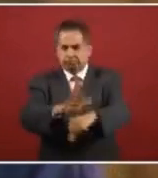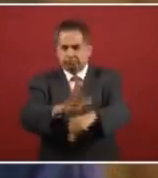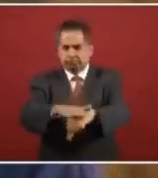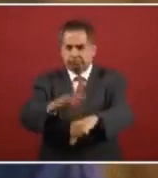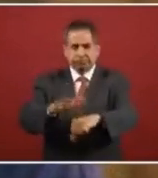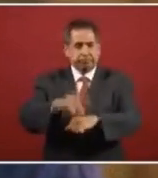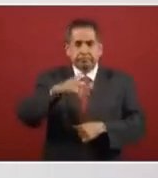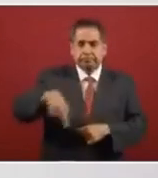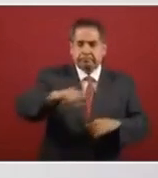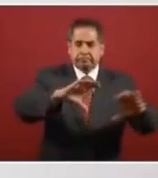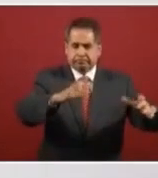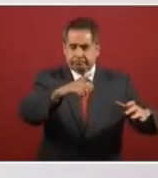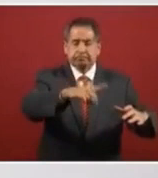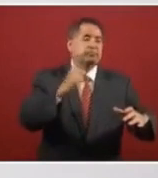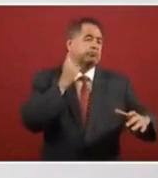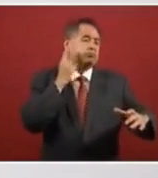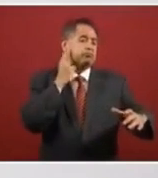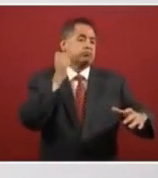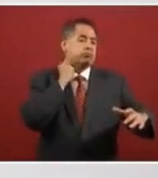to